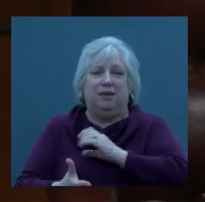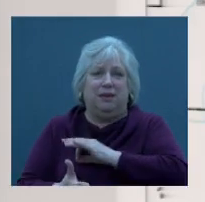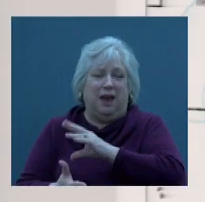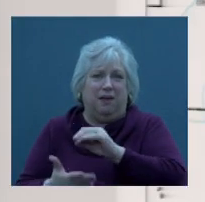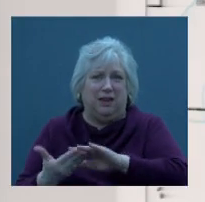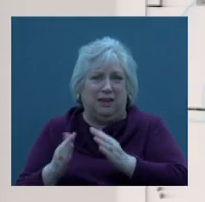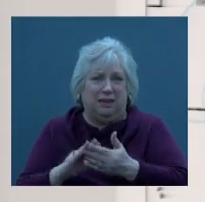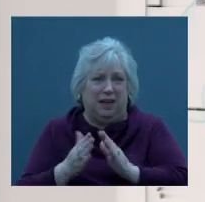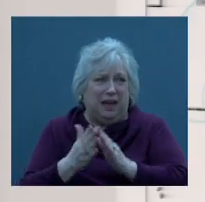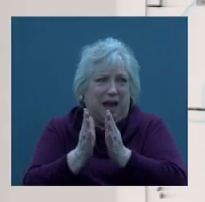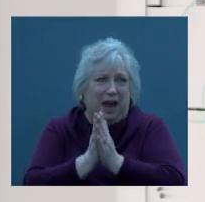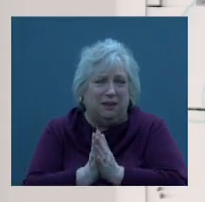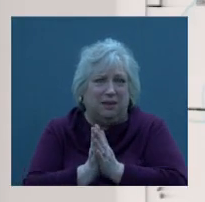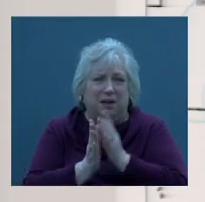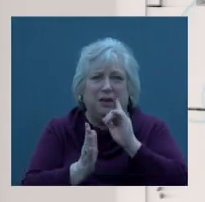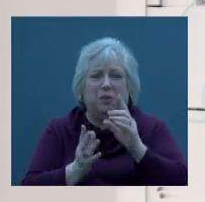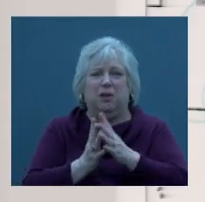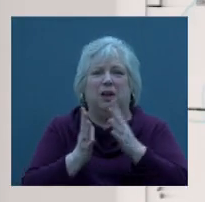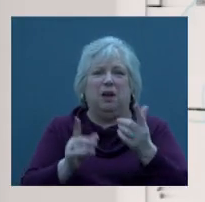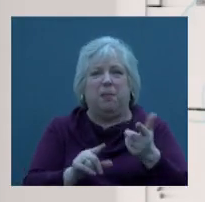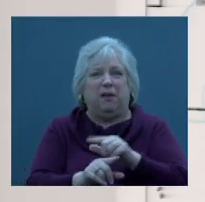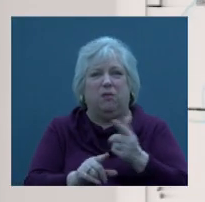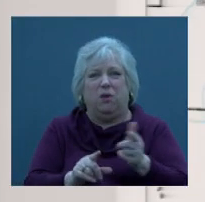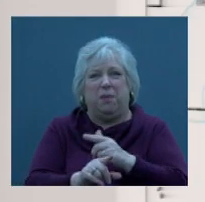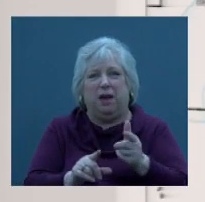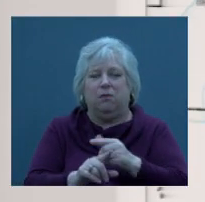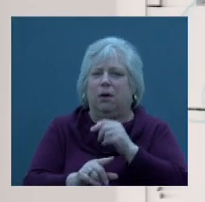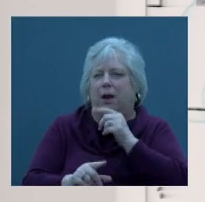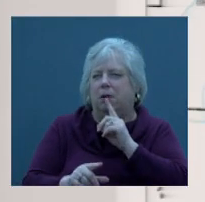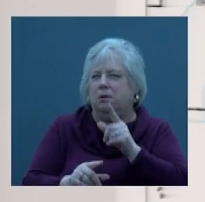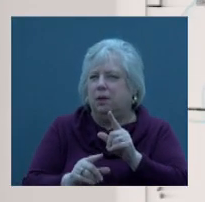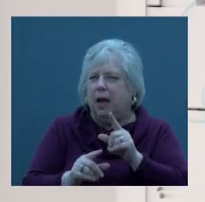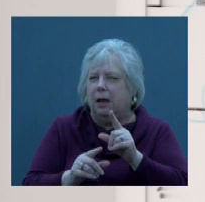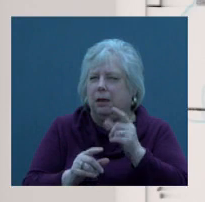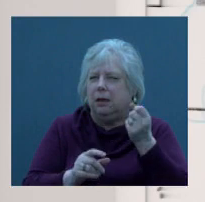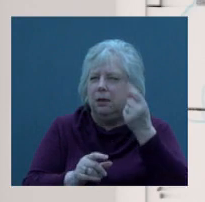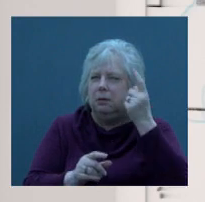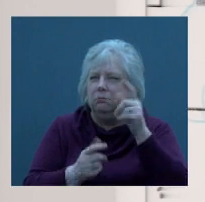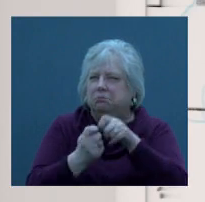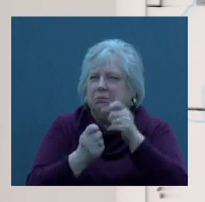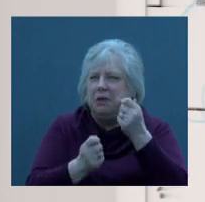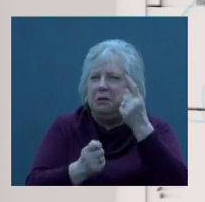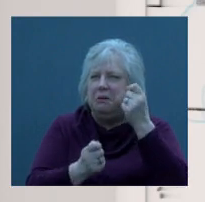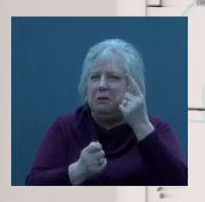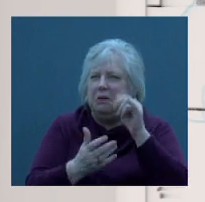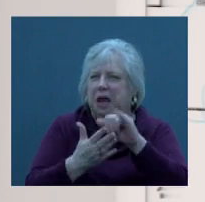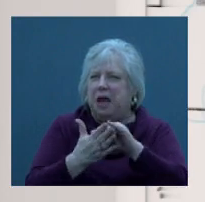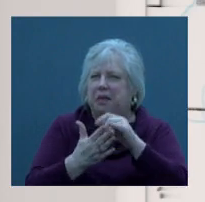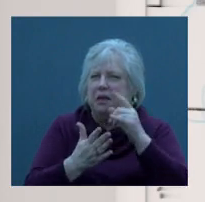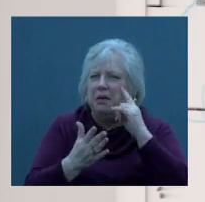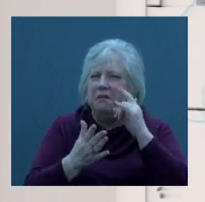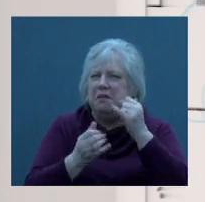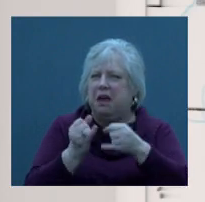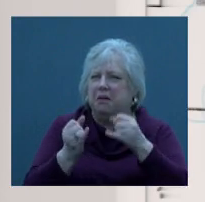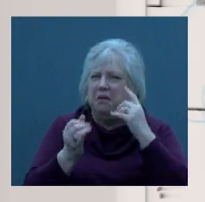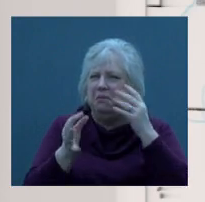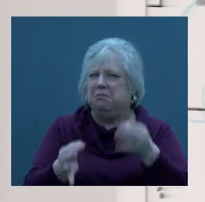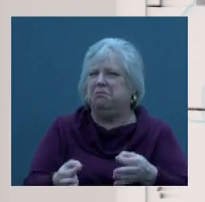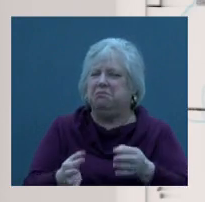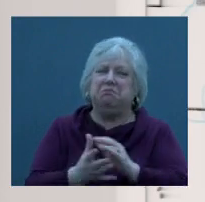asked? Because there was a lot of back and forth on that, and I didn't quite understand where that landed.